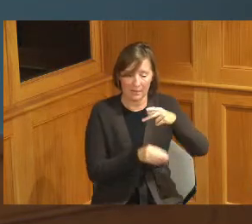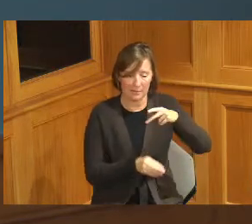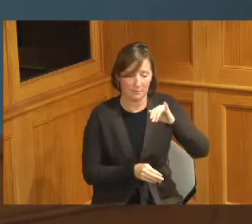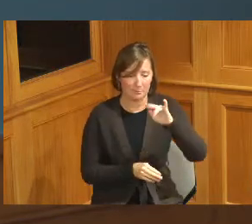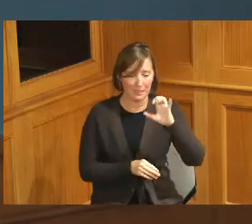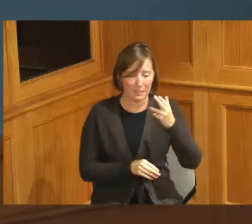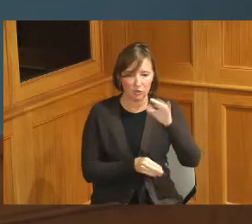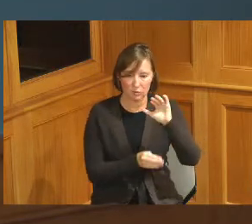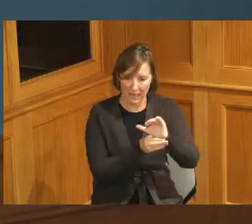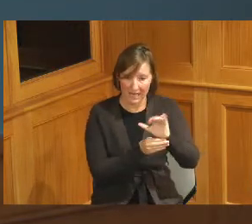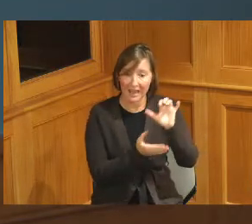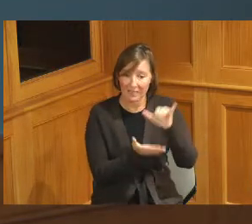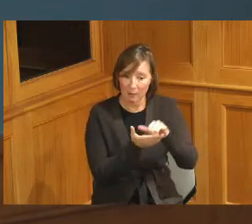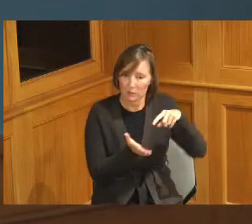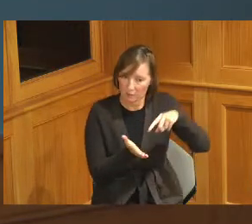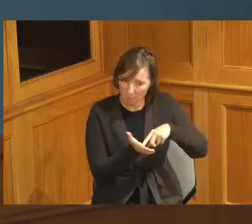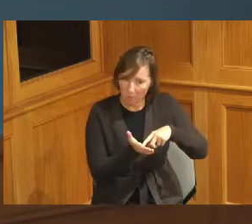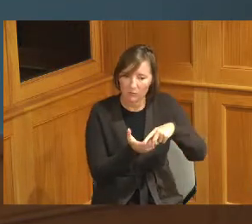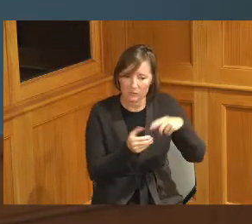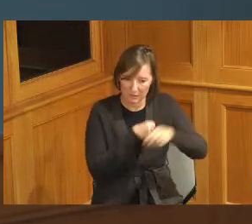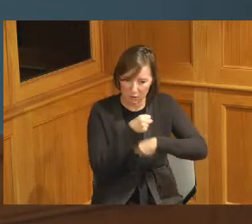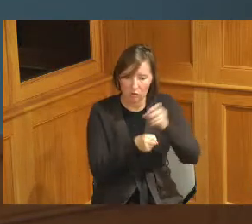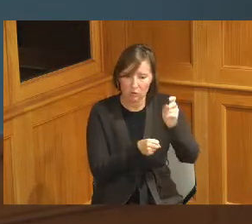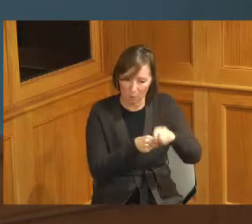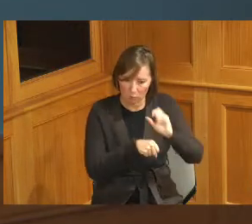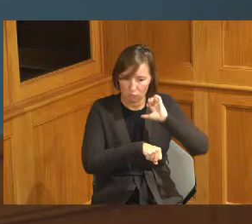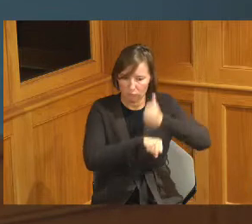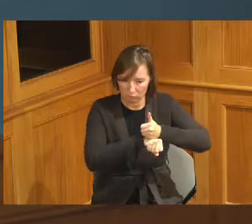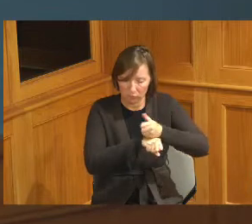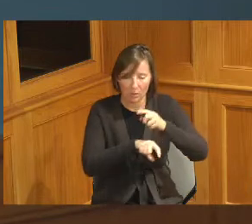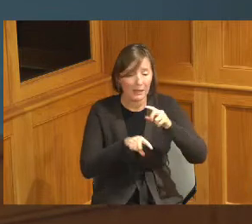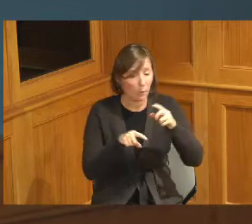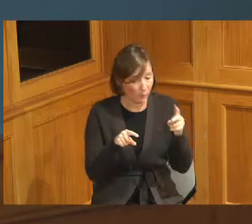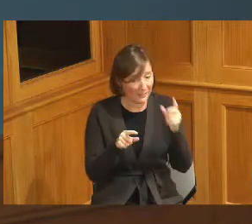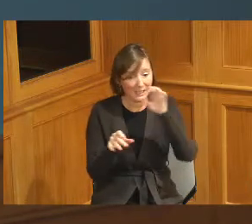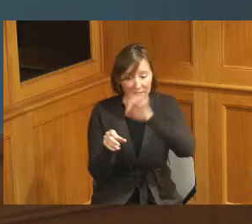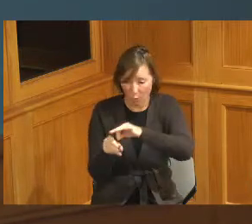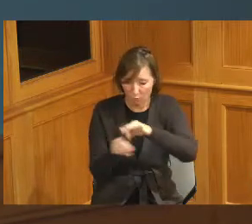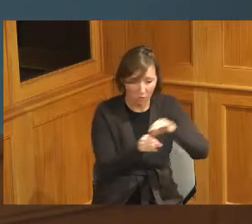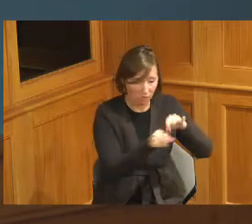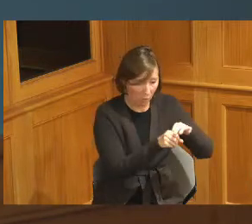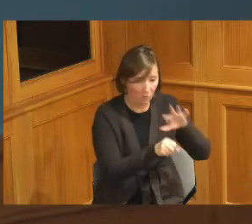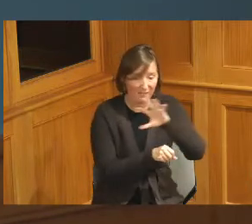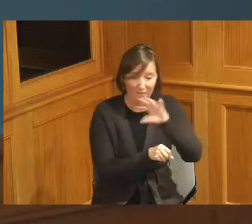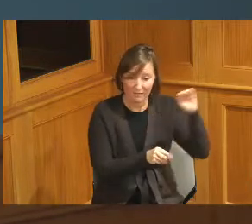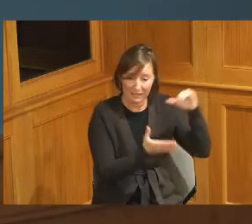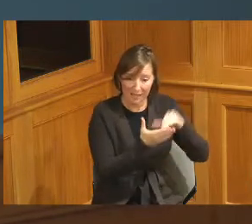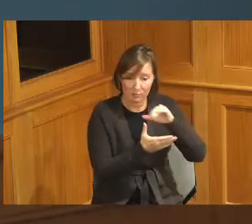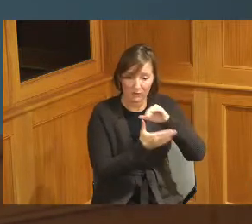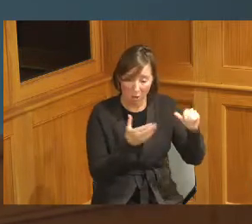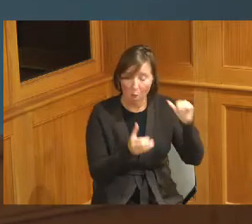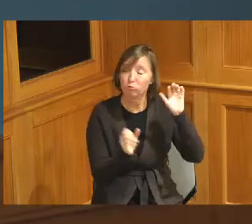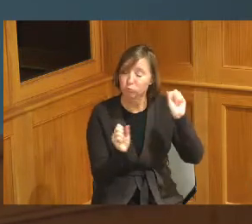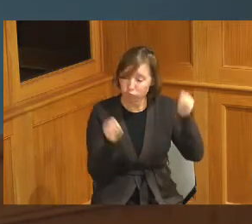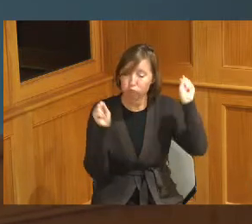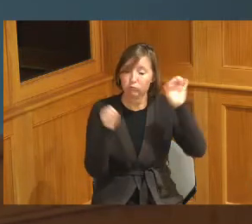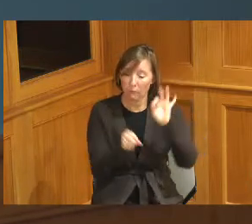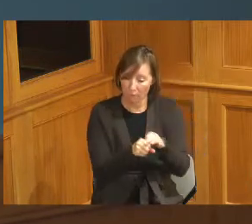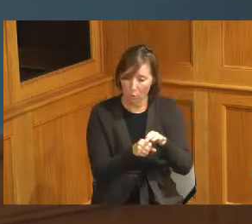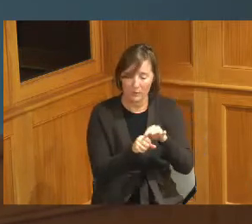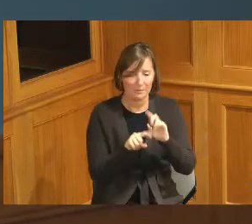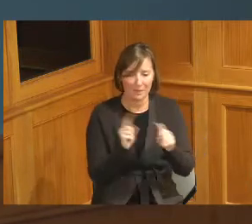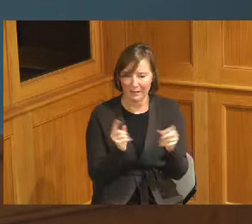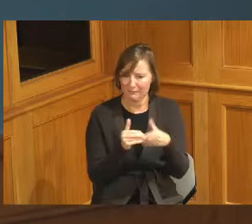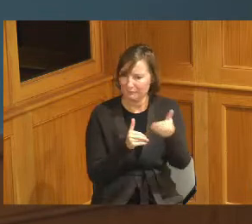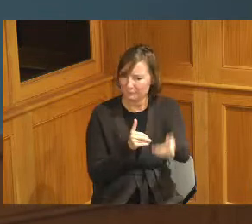was $50,000 that we all voted on. And I just don't want to have these things. The administrator asked all of us